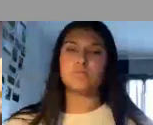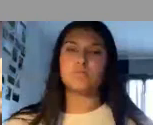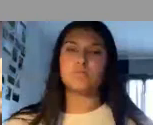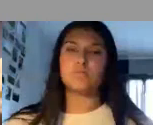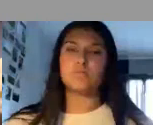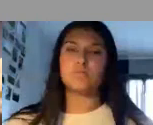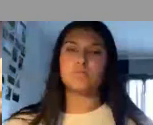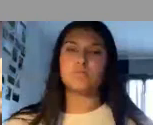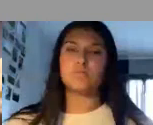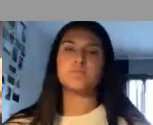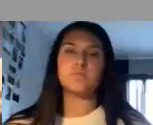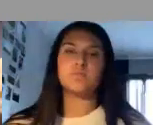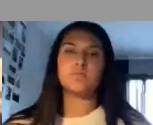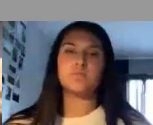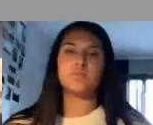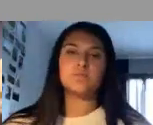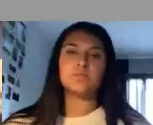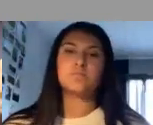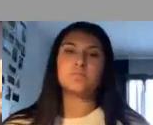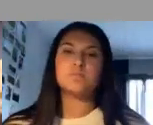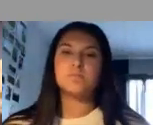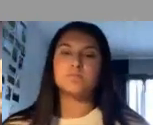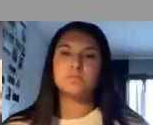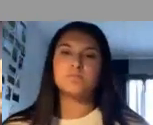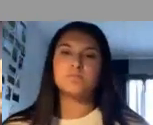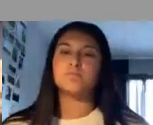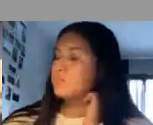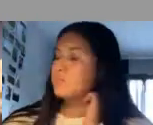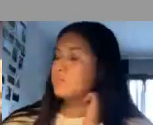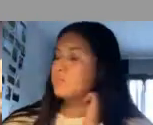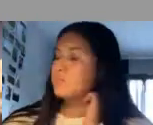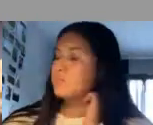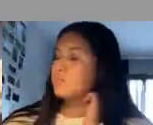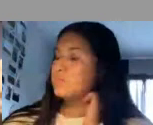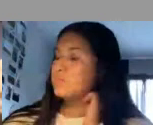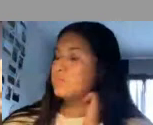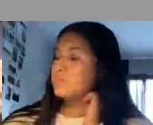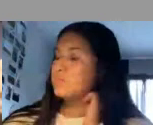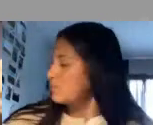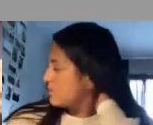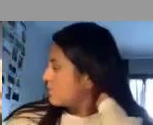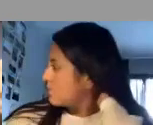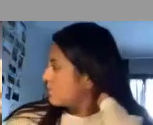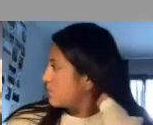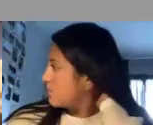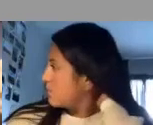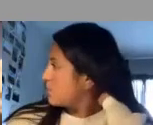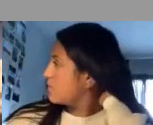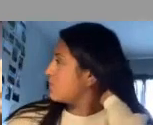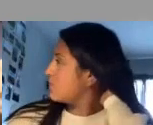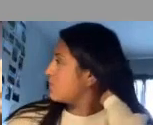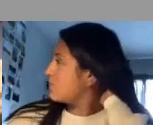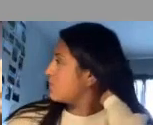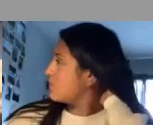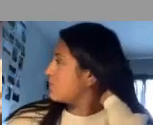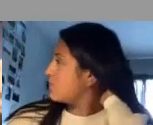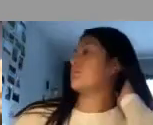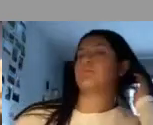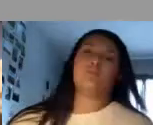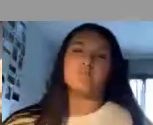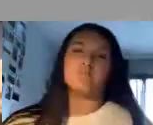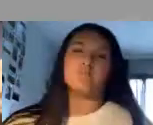will be chosen from this group. And then that there'll be a feedback loop. The person that will be on the board from this group will